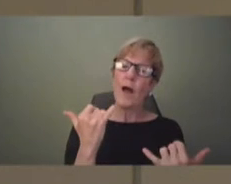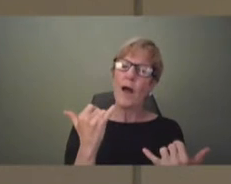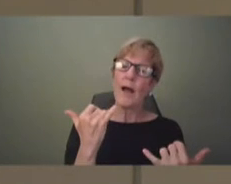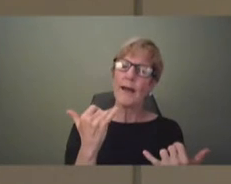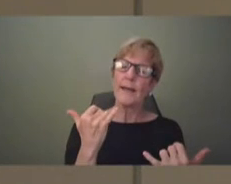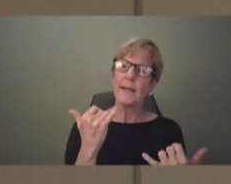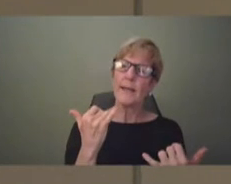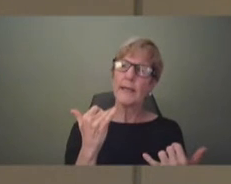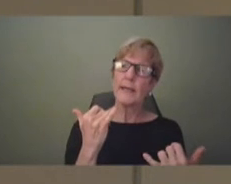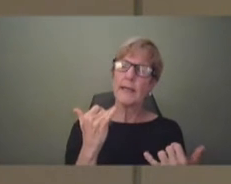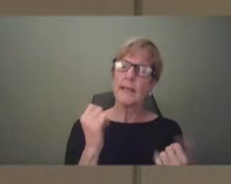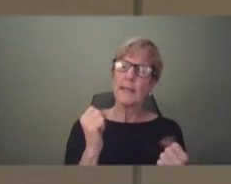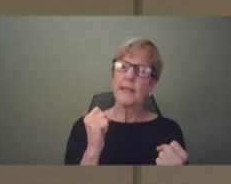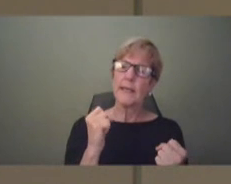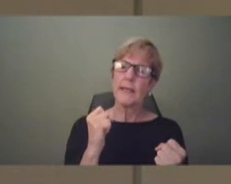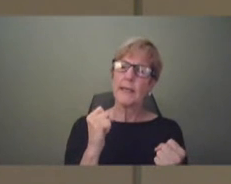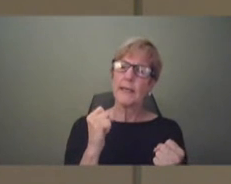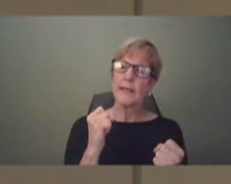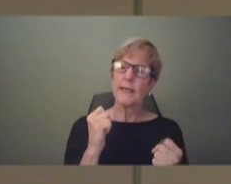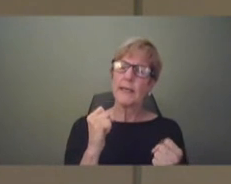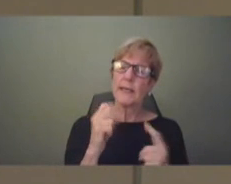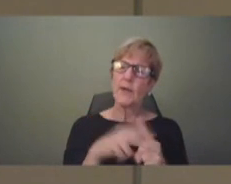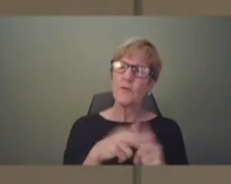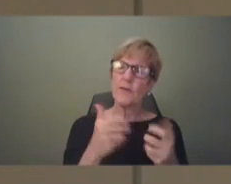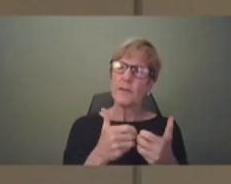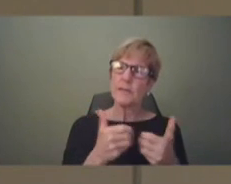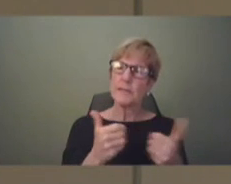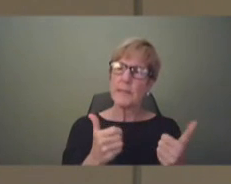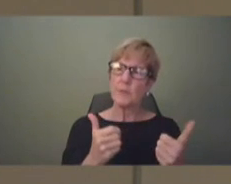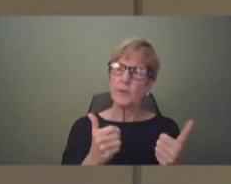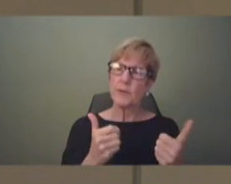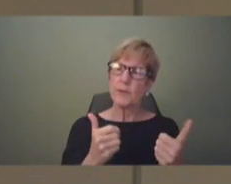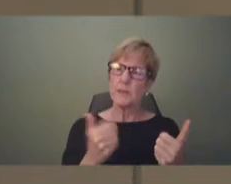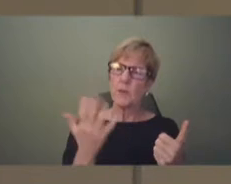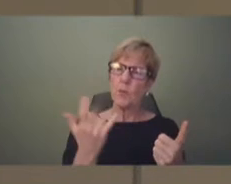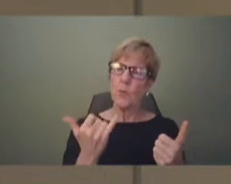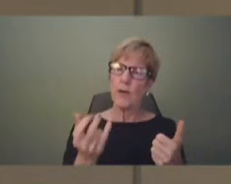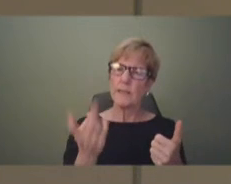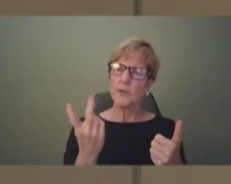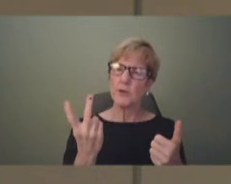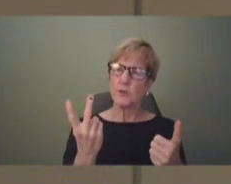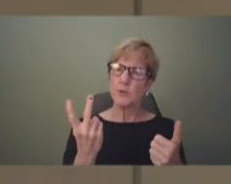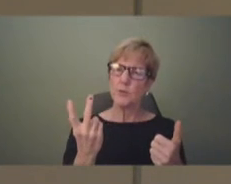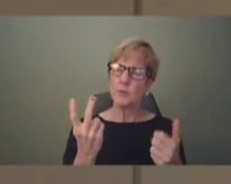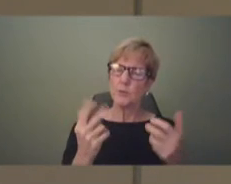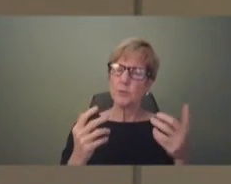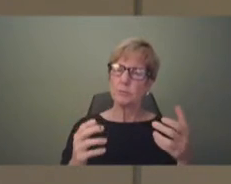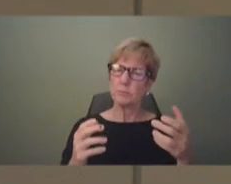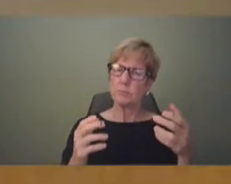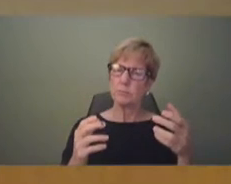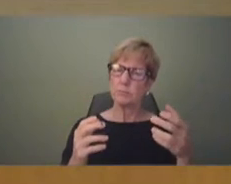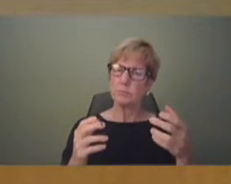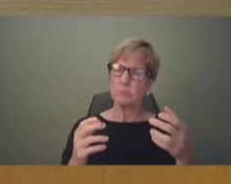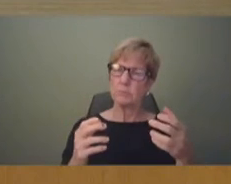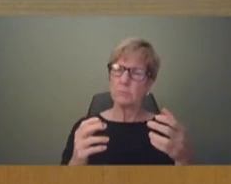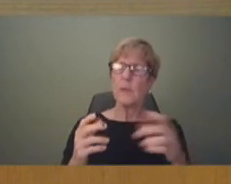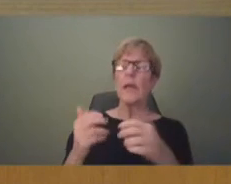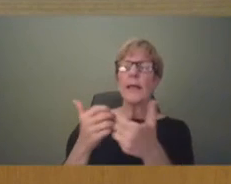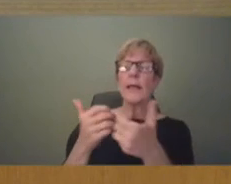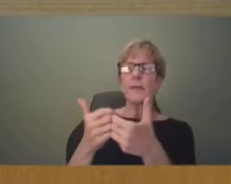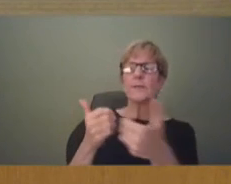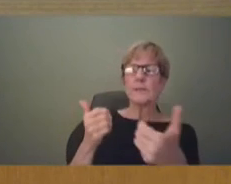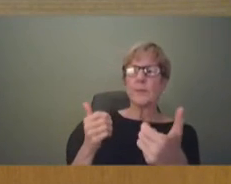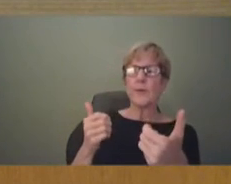are filed separately why are the two petitions filed separately it's the same they're they're separated